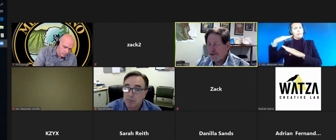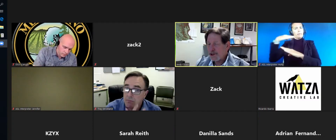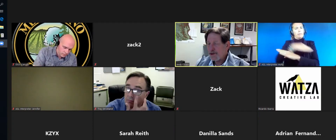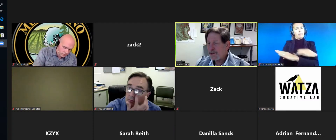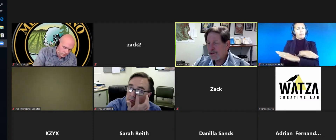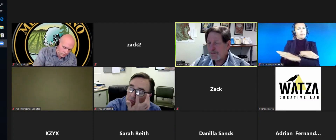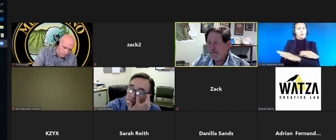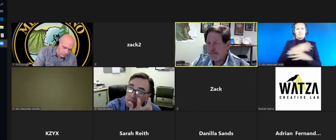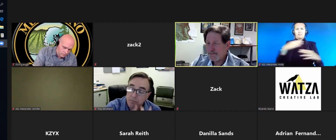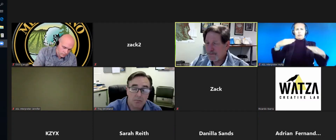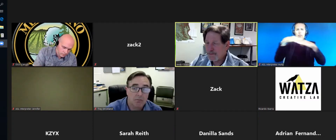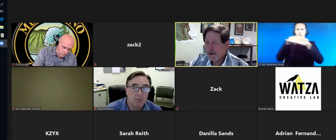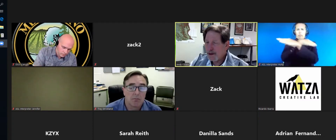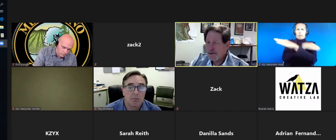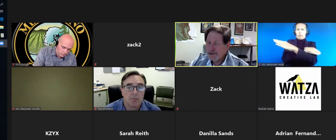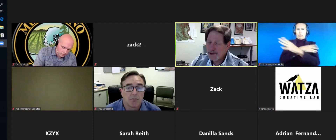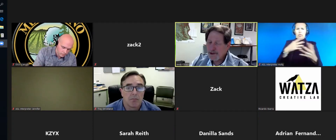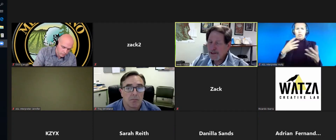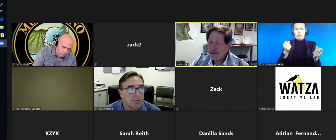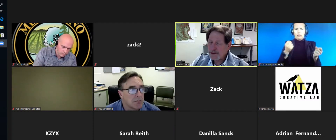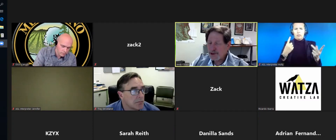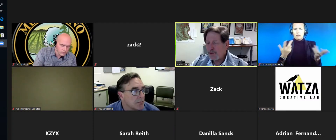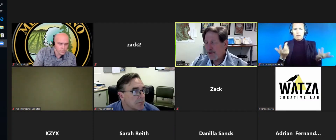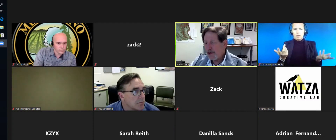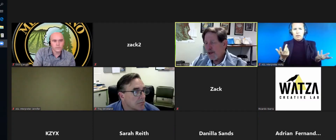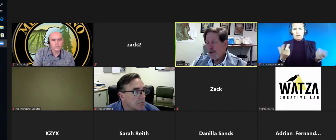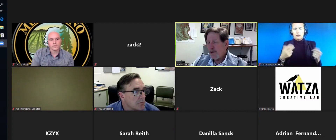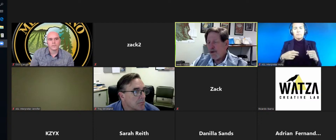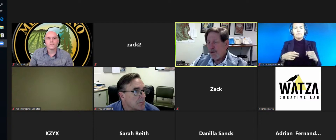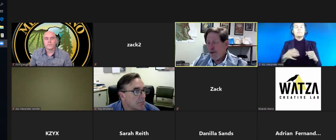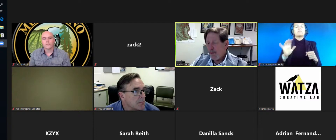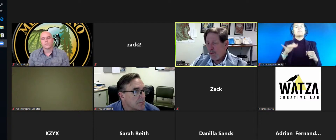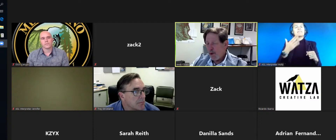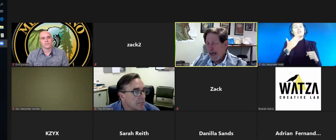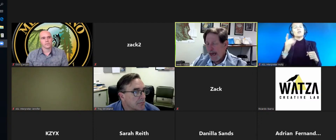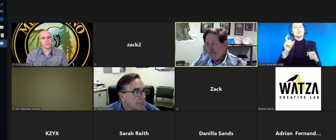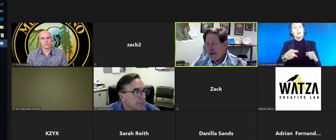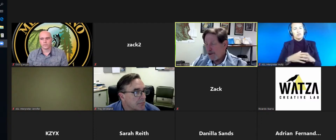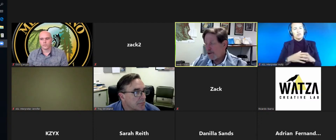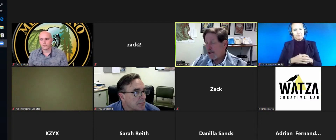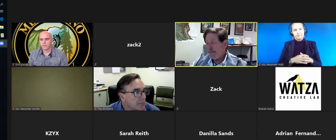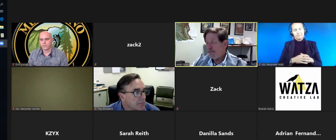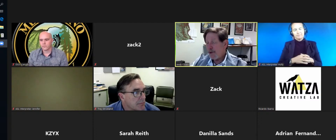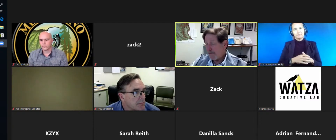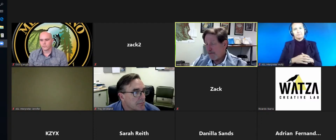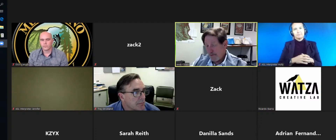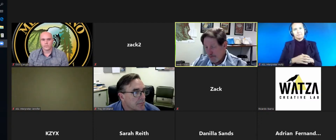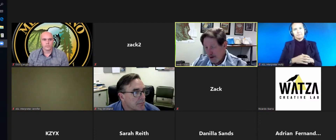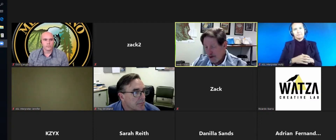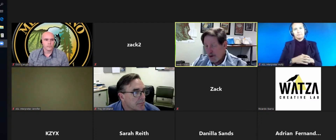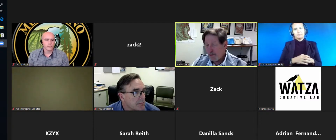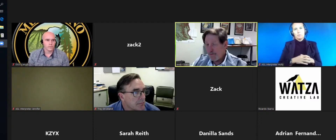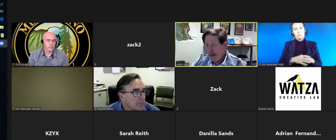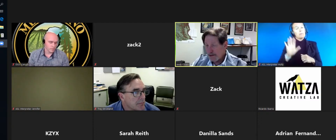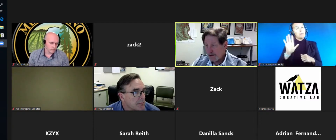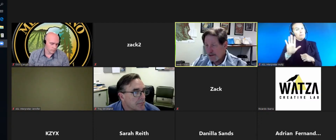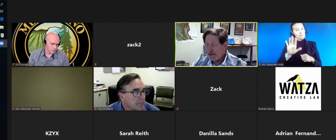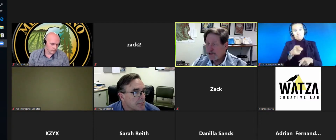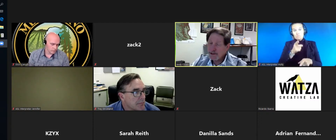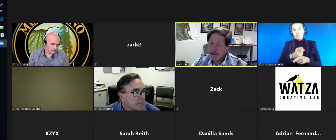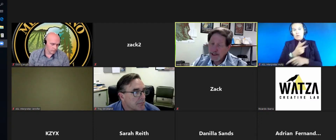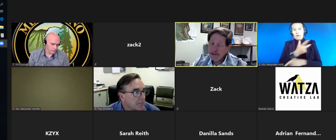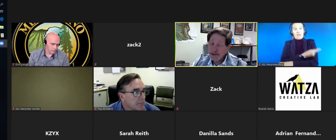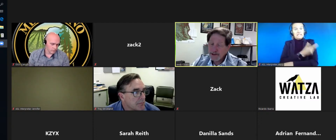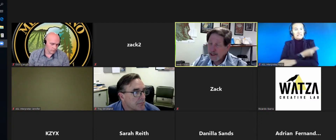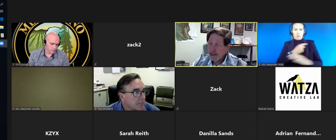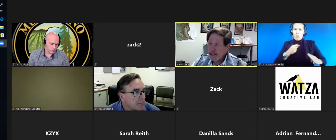Well, that's we a good wouldn't question. be in a surge. That's a good question. So we have done very well with vaccines.